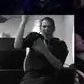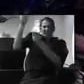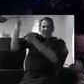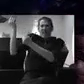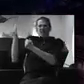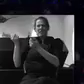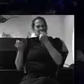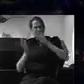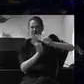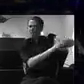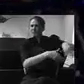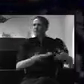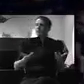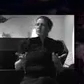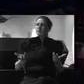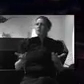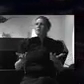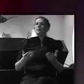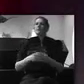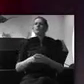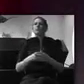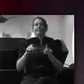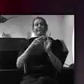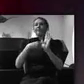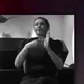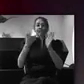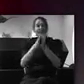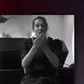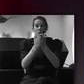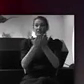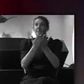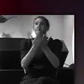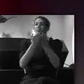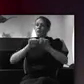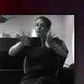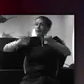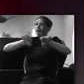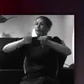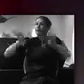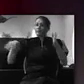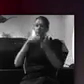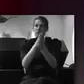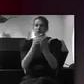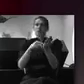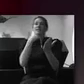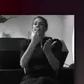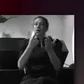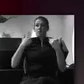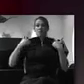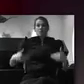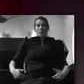European Journal of Clinical Nutrition has showed that our body is able to build new and